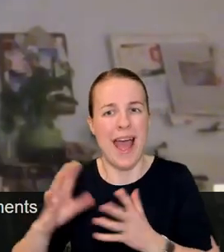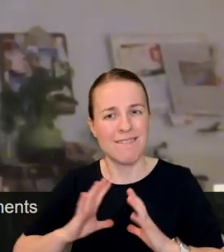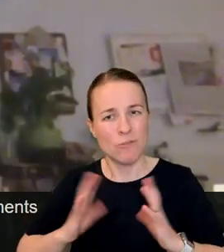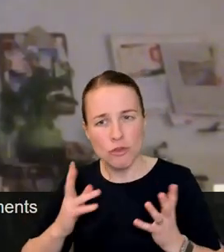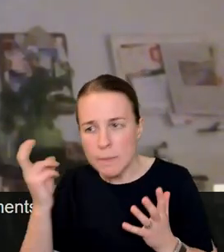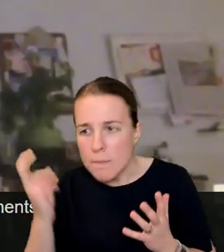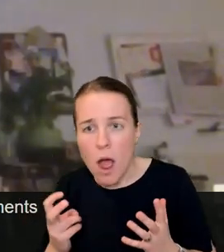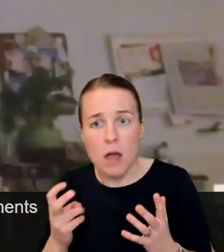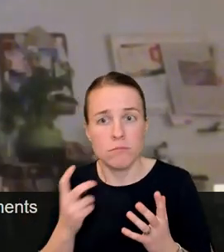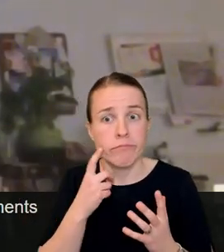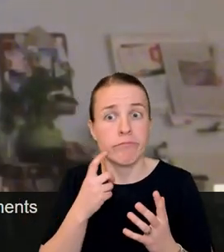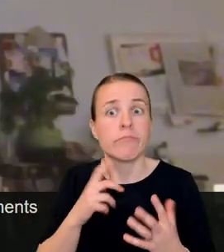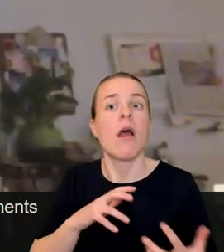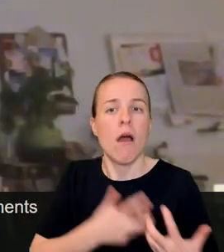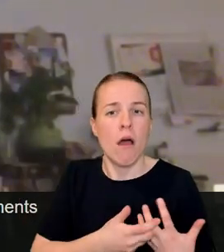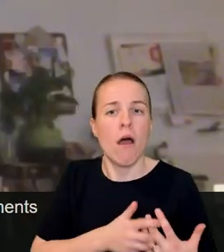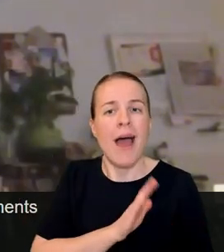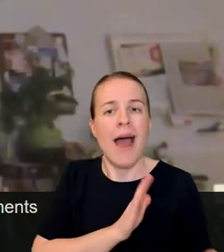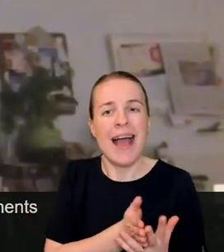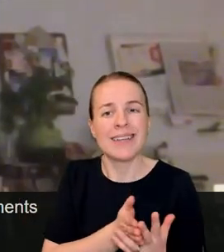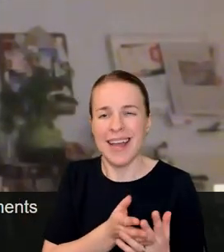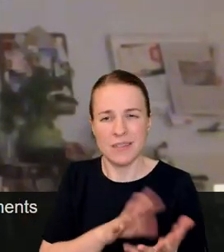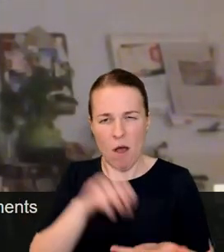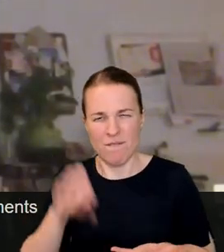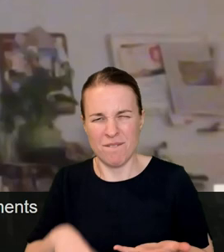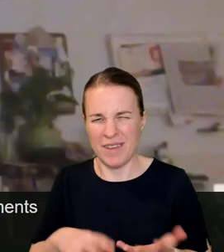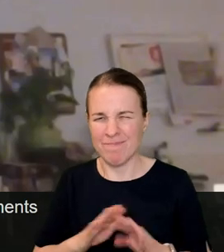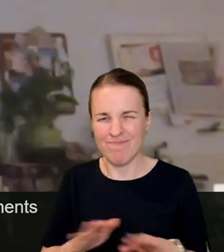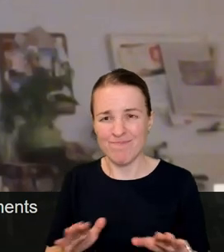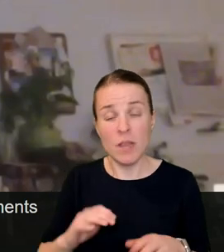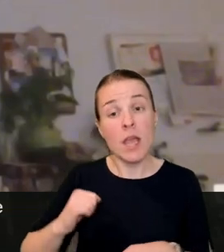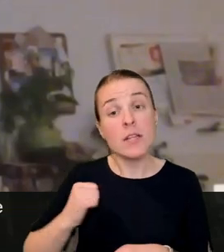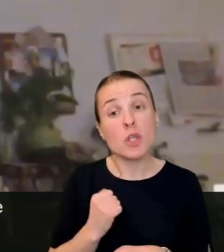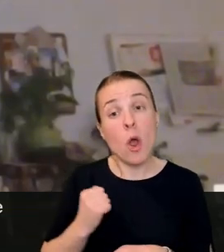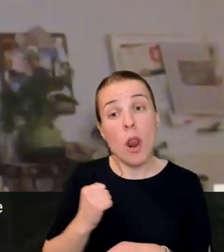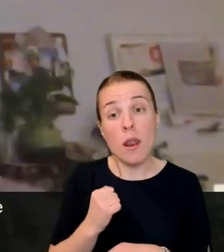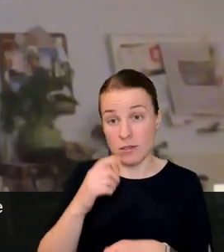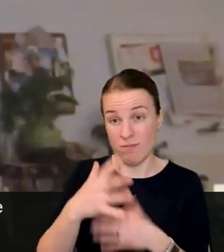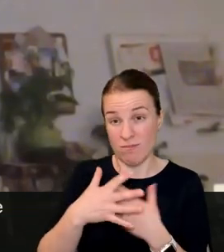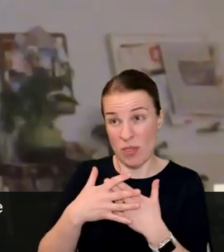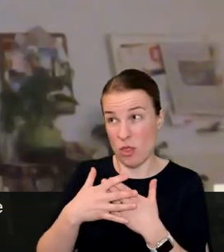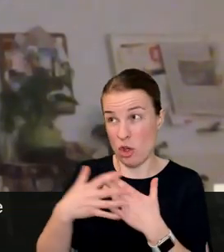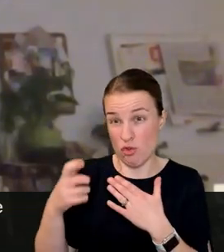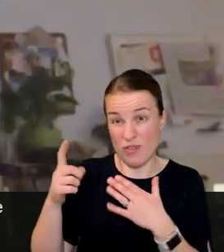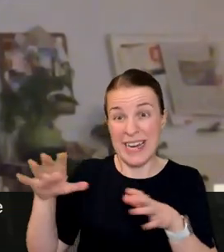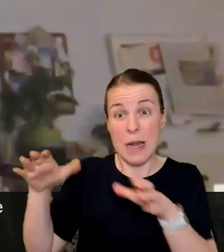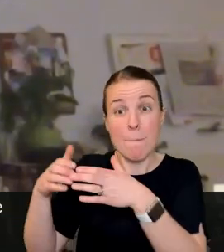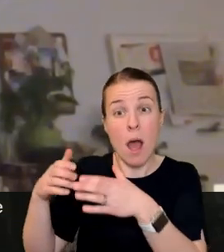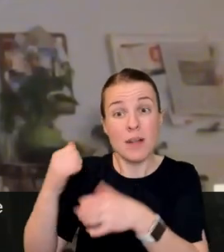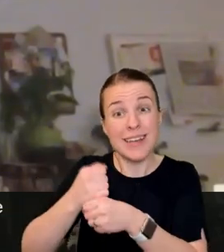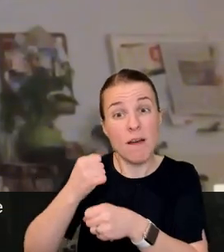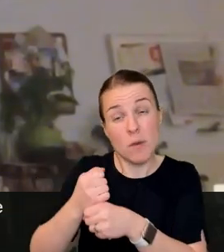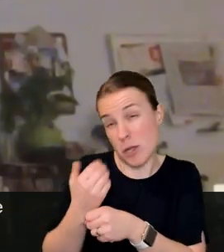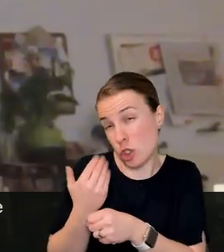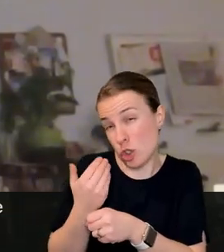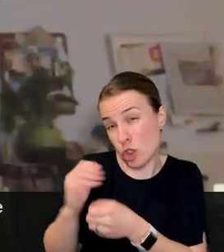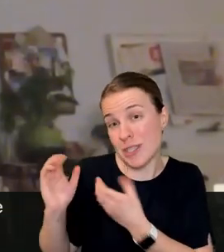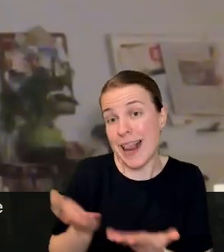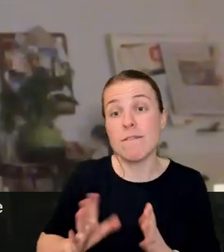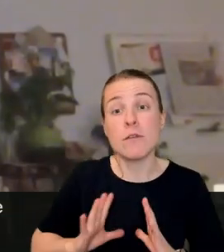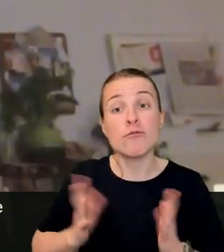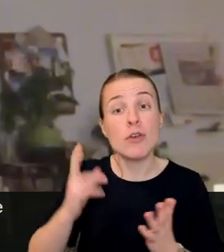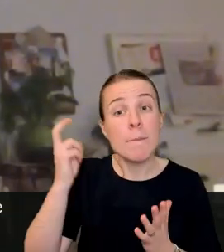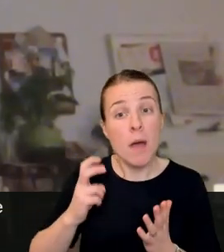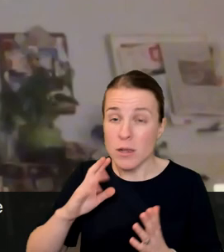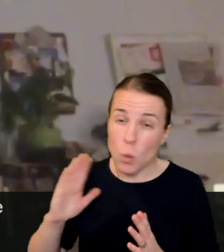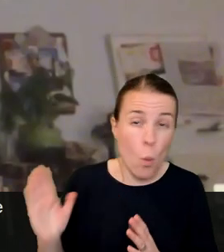free travel that people already have. In Scotland, the Greens in government have just delivered additional free buses to everybody under 22.